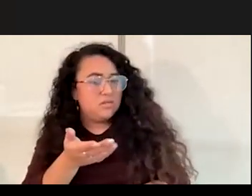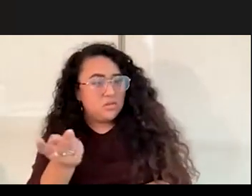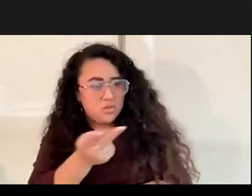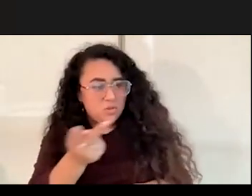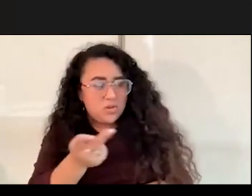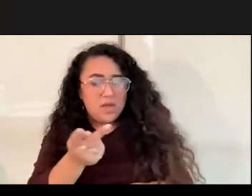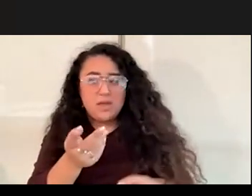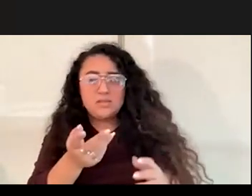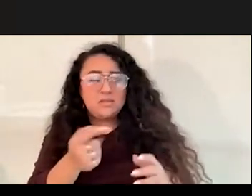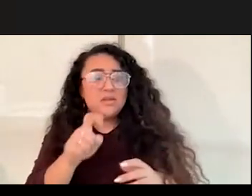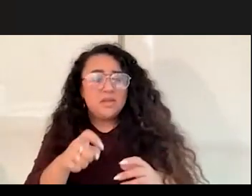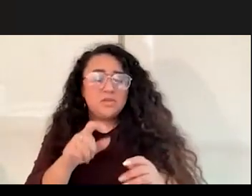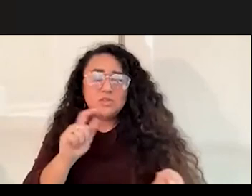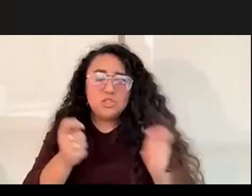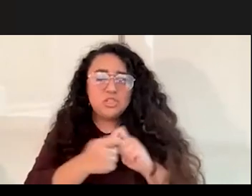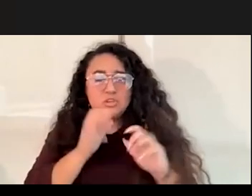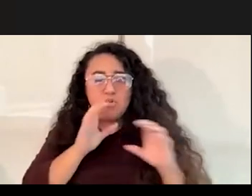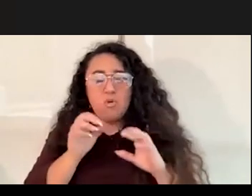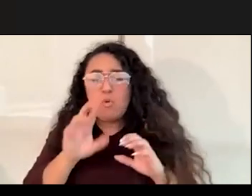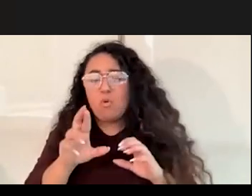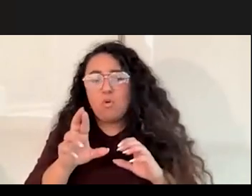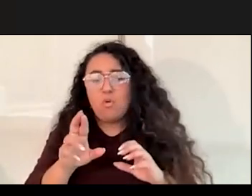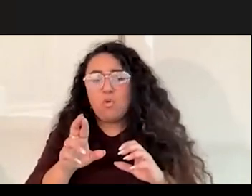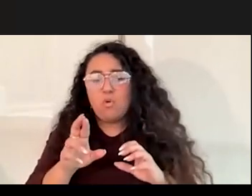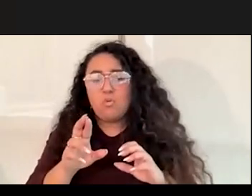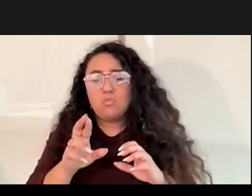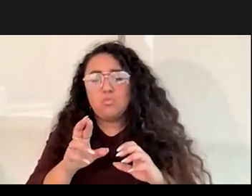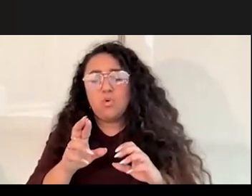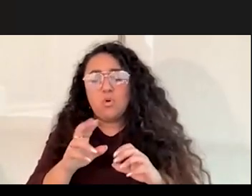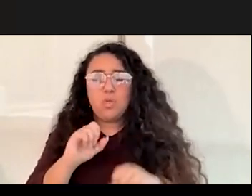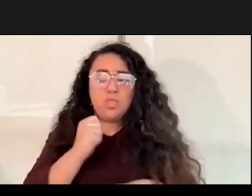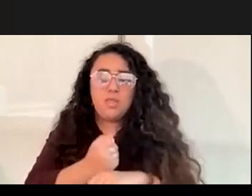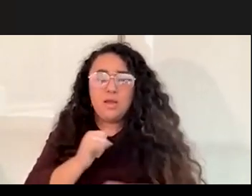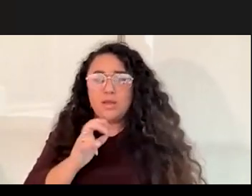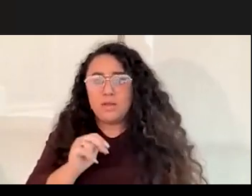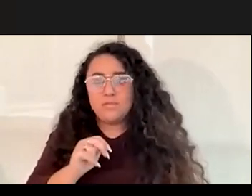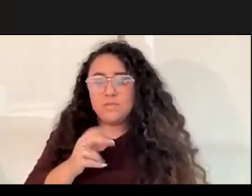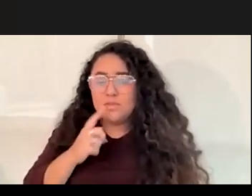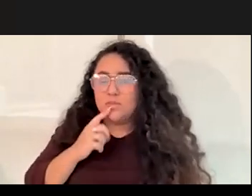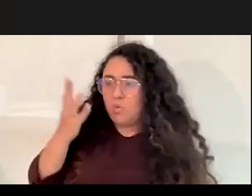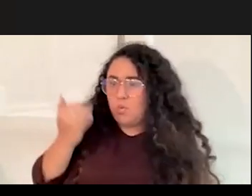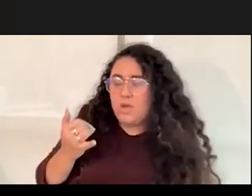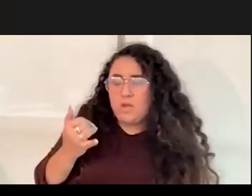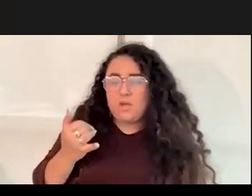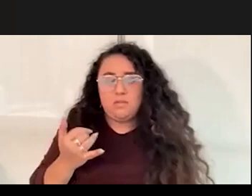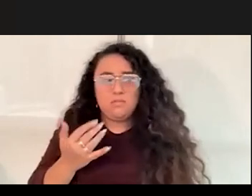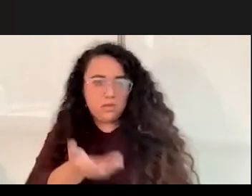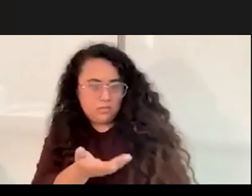the situation, change the conversation, or I'm making y'all lock in. And he was like, wow, da, da, da. I was